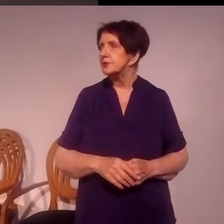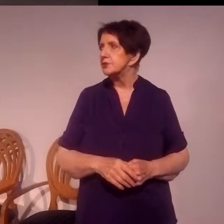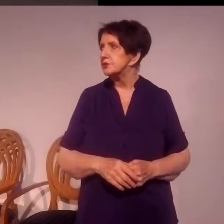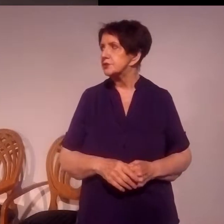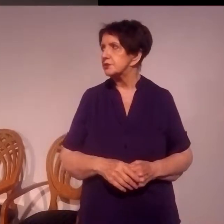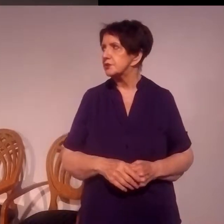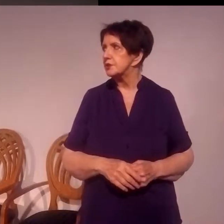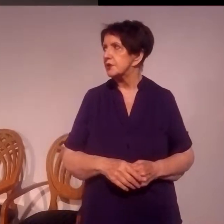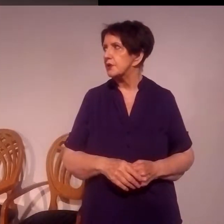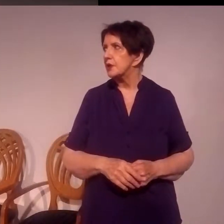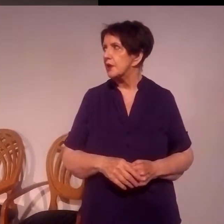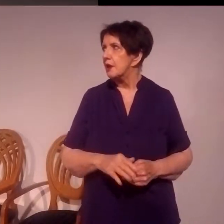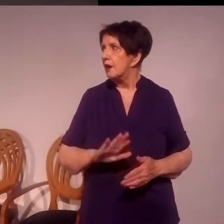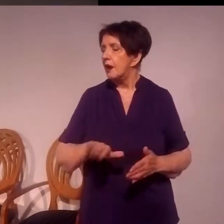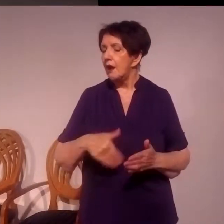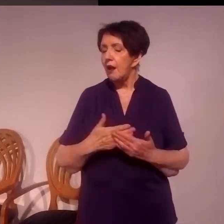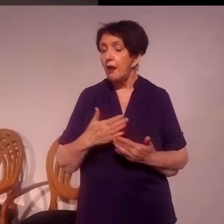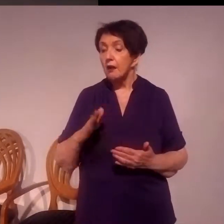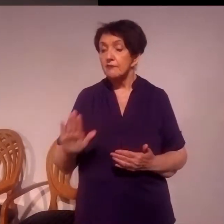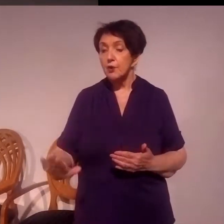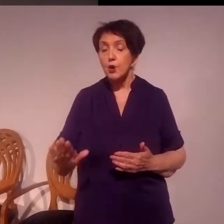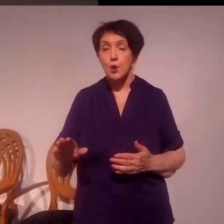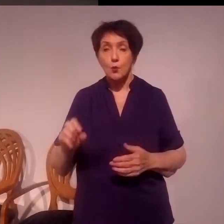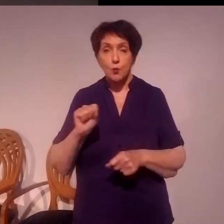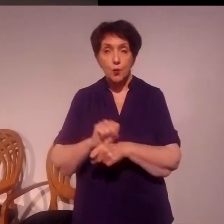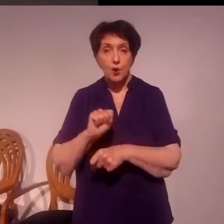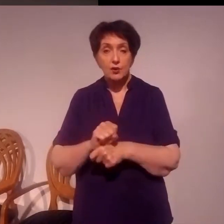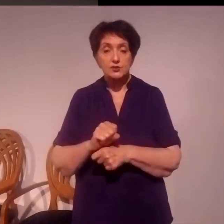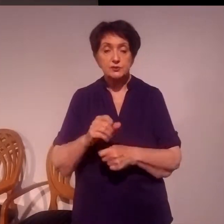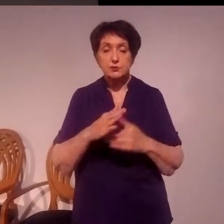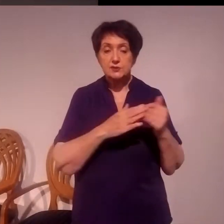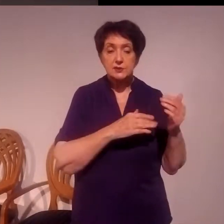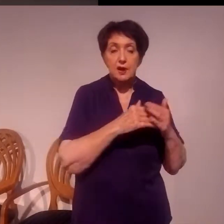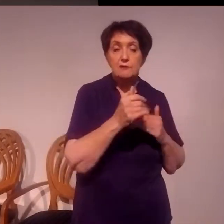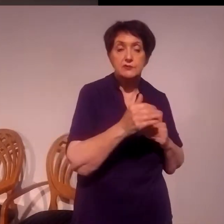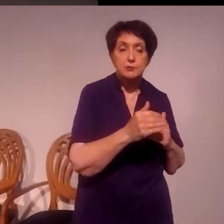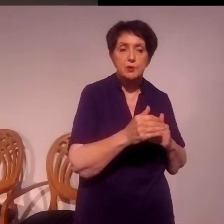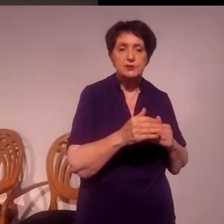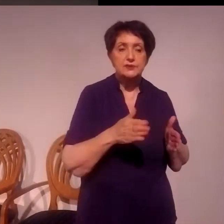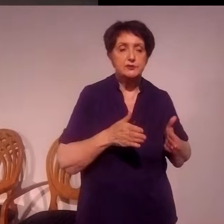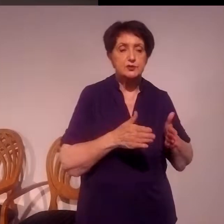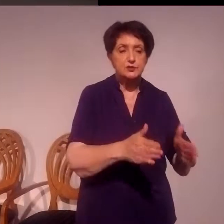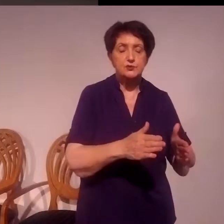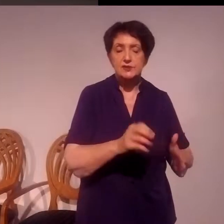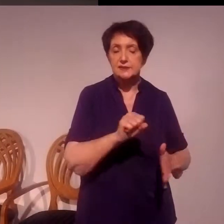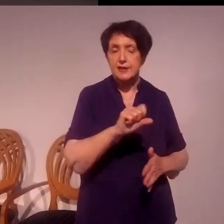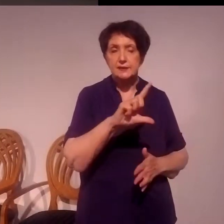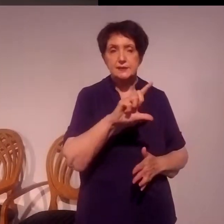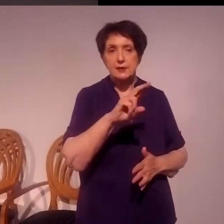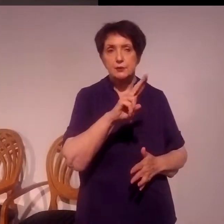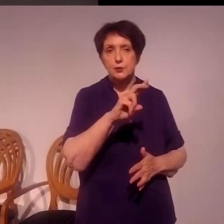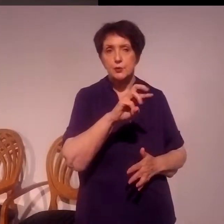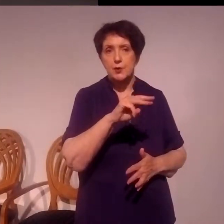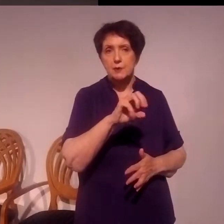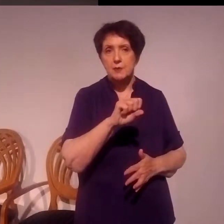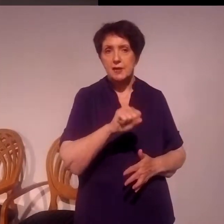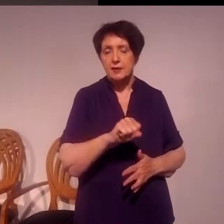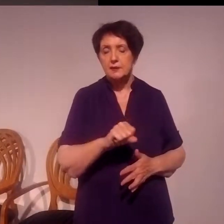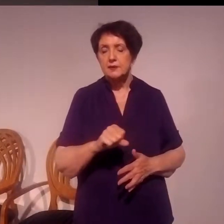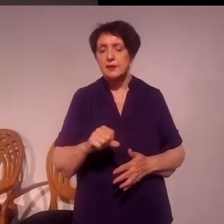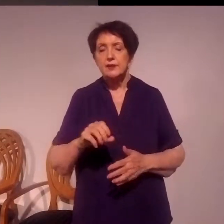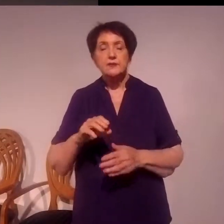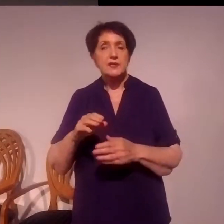in all her work, they say that she was comfortable in the gritty streets of Nairobi slums or in the muddy hillsides of central